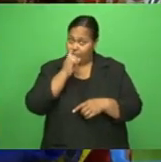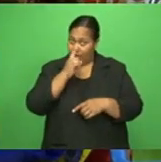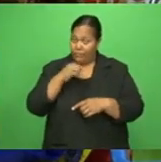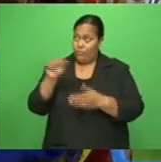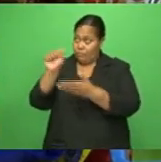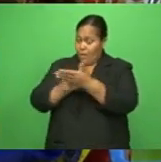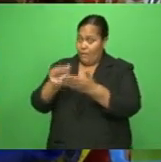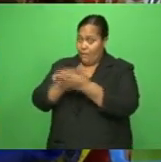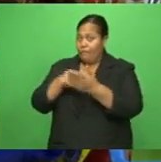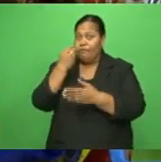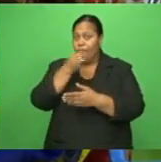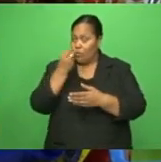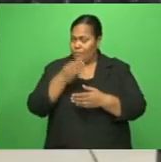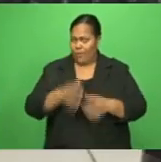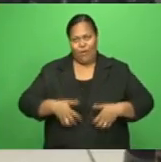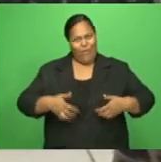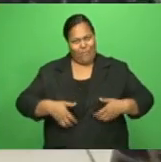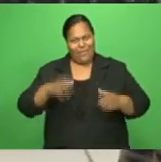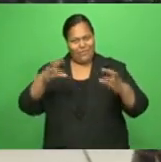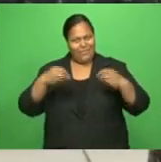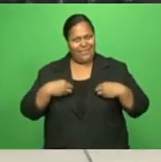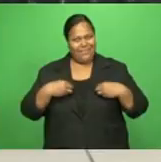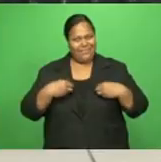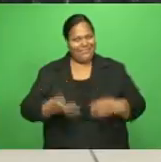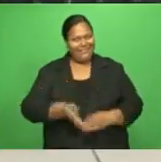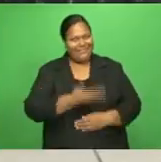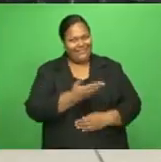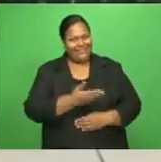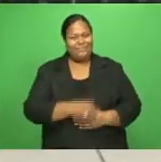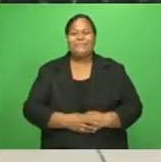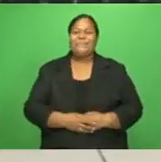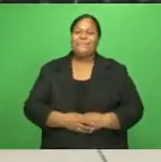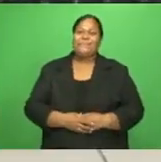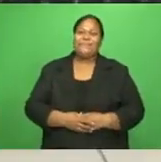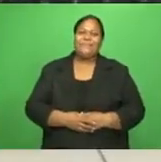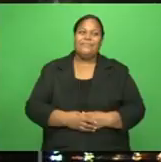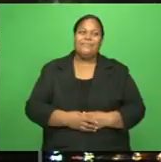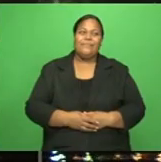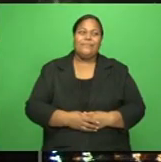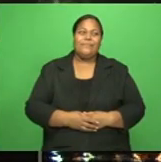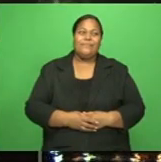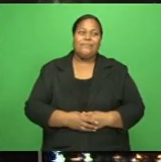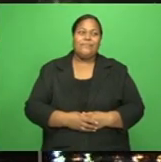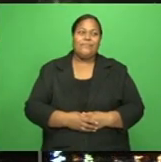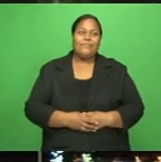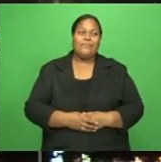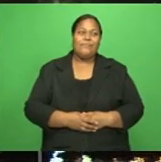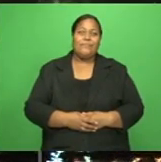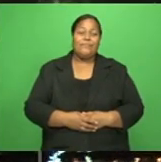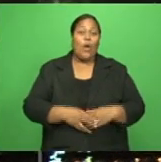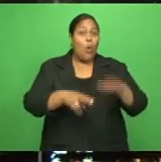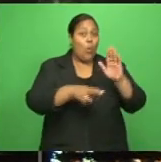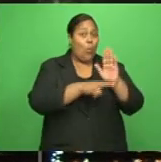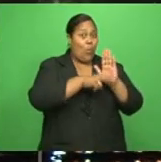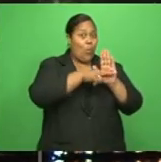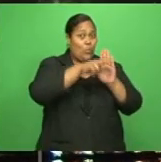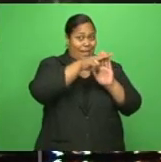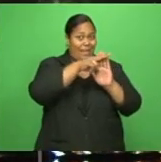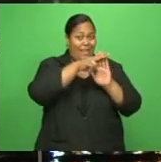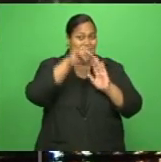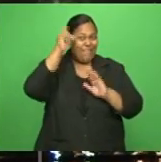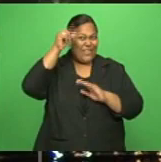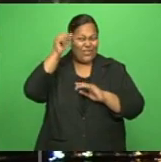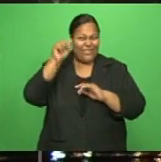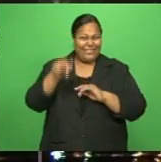complaints of the sale of expired products. Kritika Kumar, FBC News. The Shangri-La's Fijian Resort and Spa has